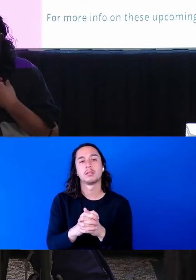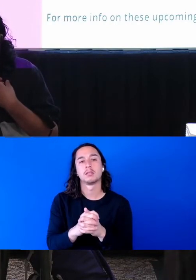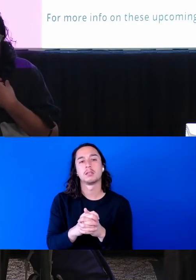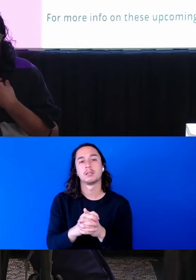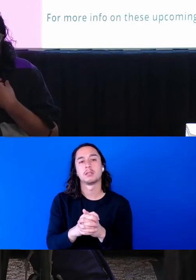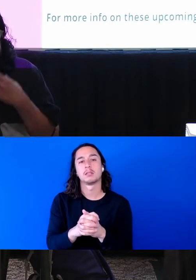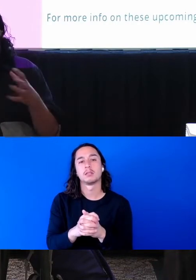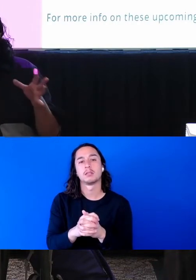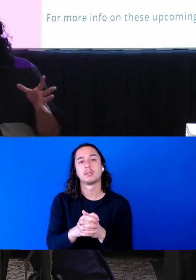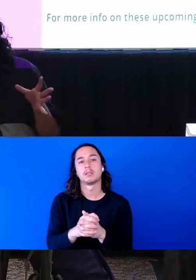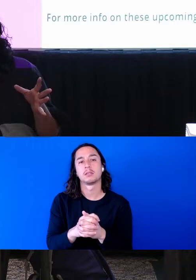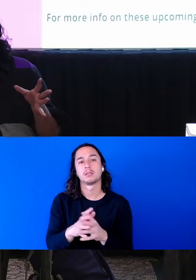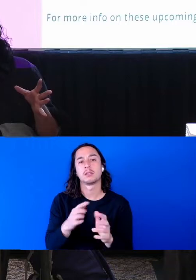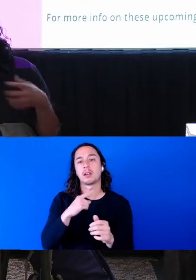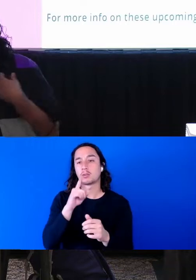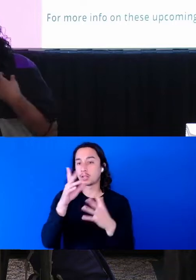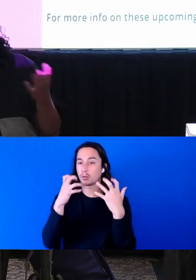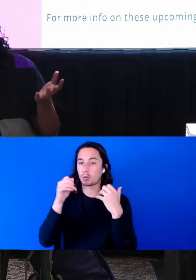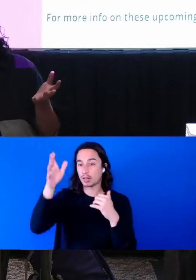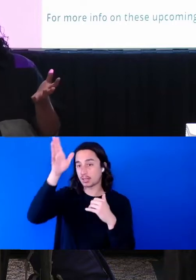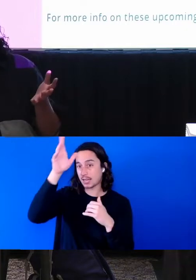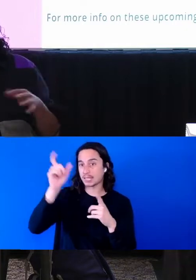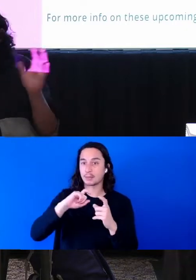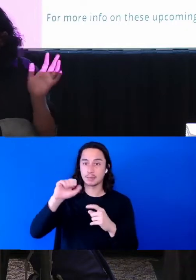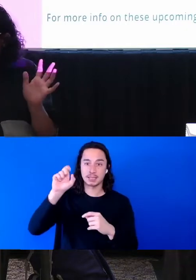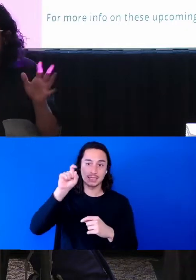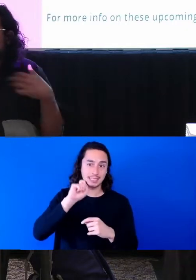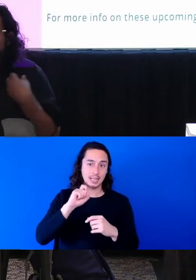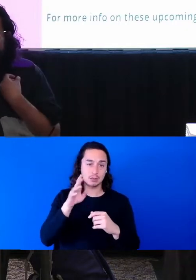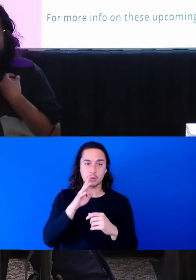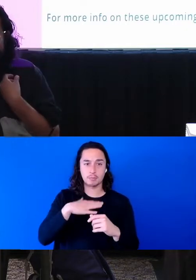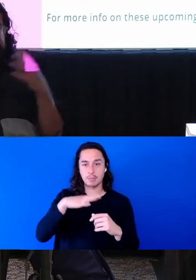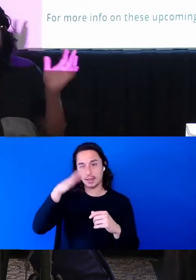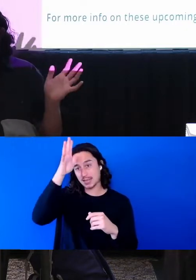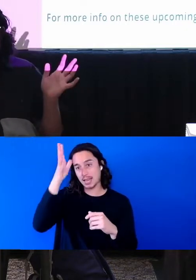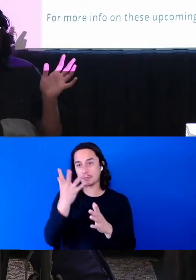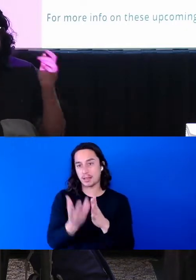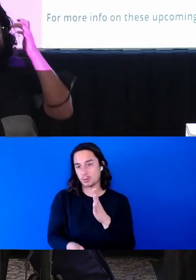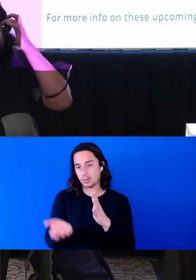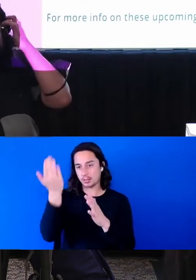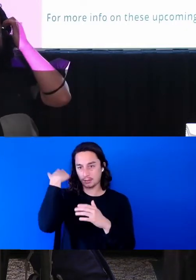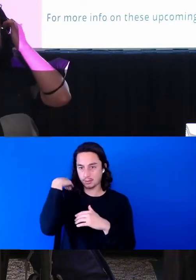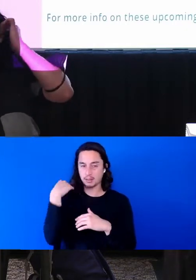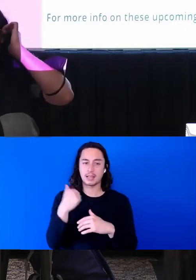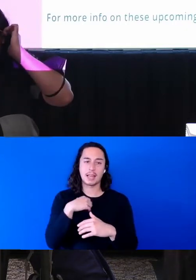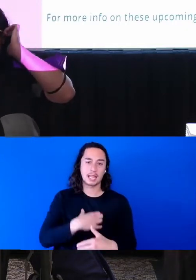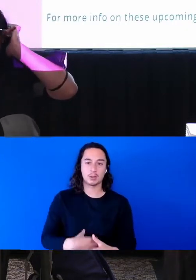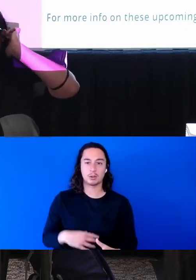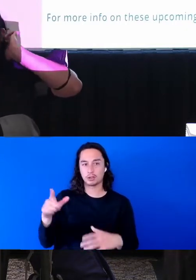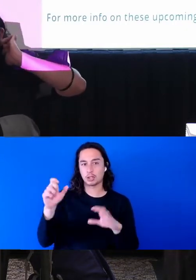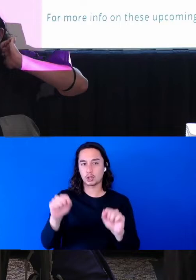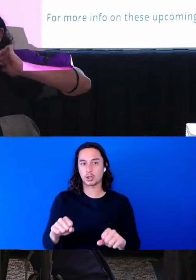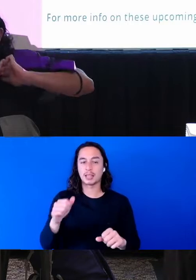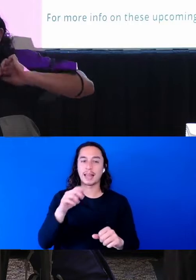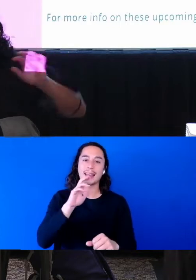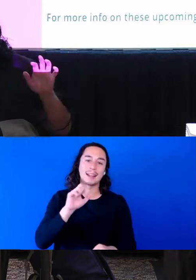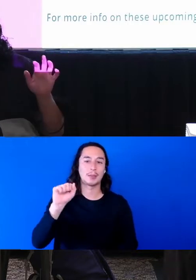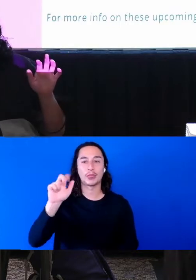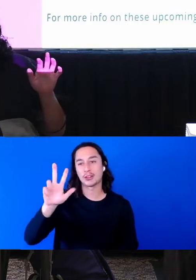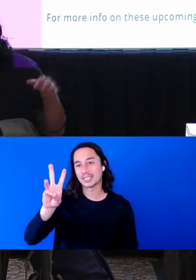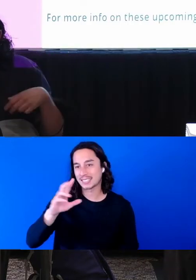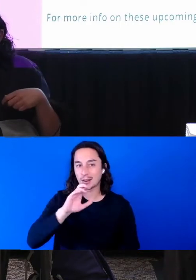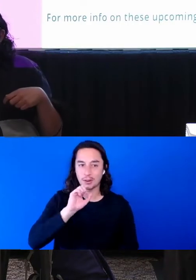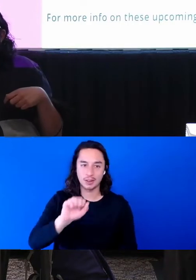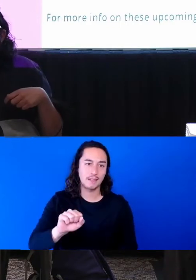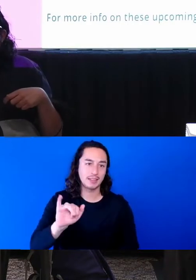to give me the sex talk. My dad passed away 7 years ago, so he can't anymore. I wish he could, even at 36, I, like, would welcome it. So he can't. And so I'm curious